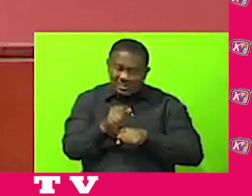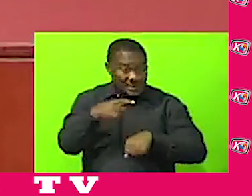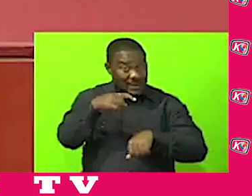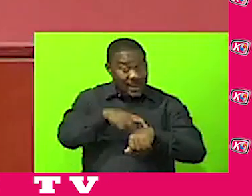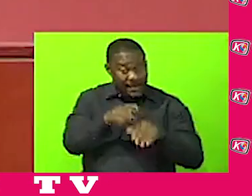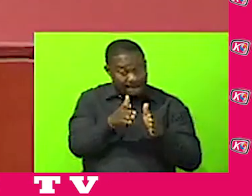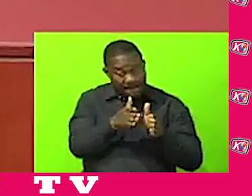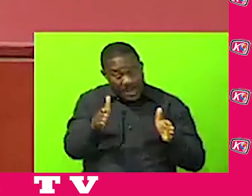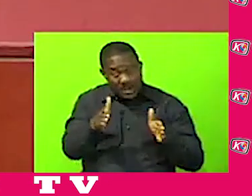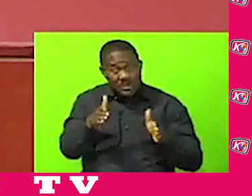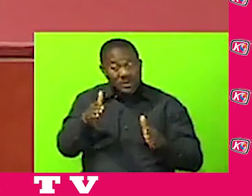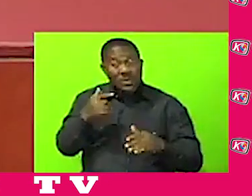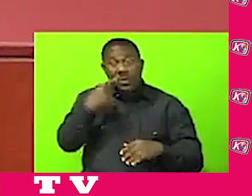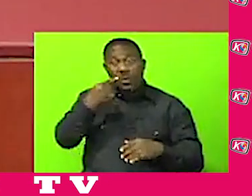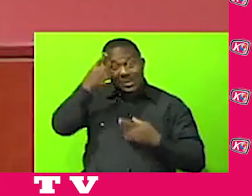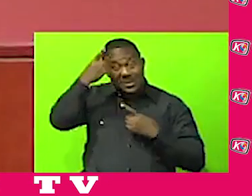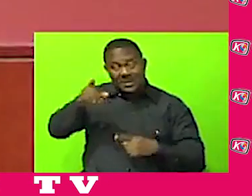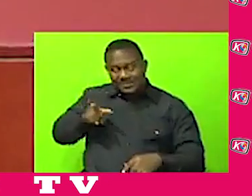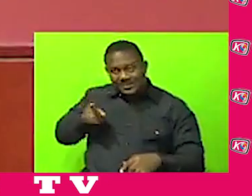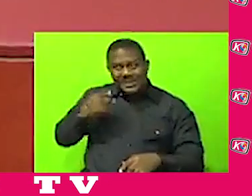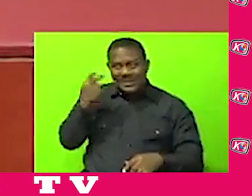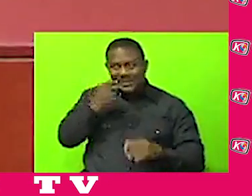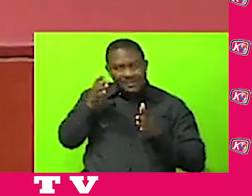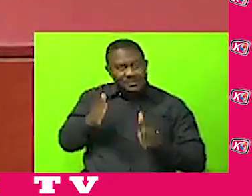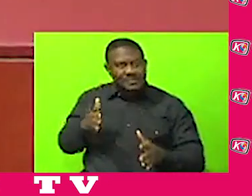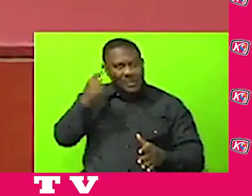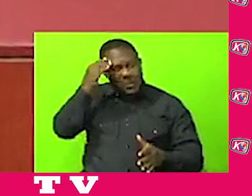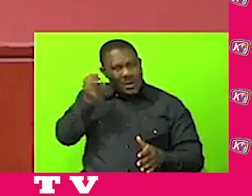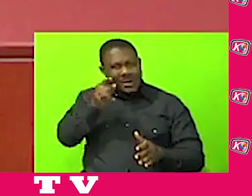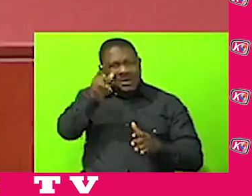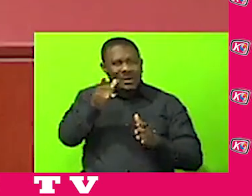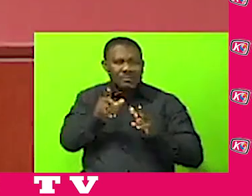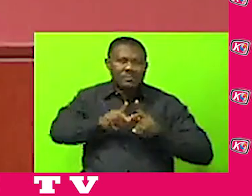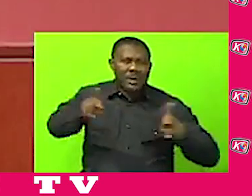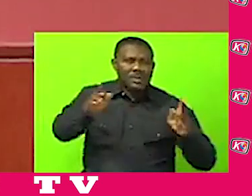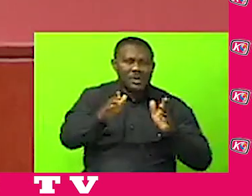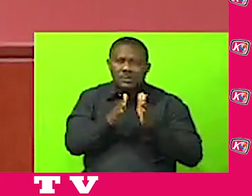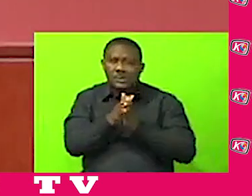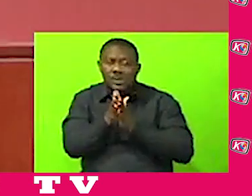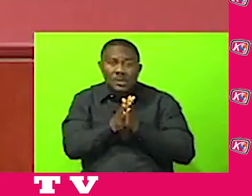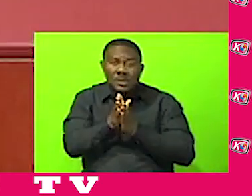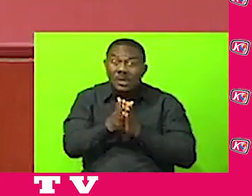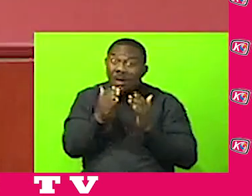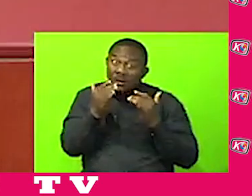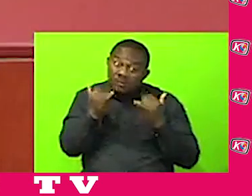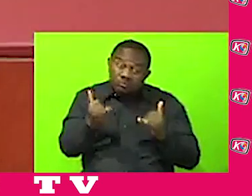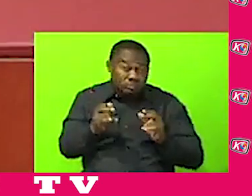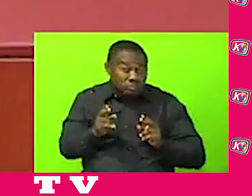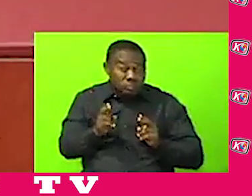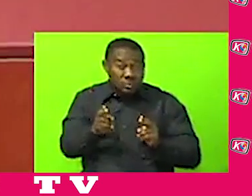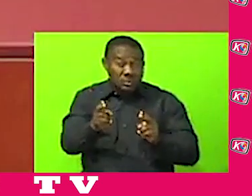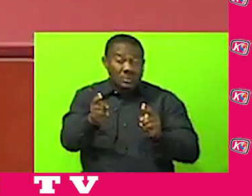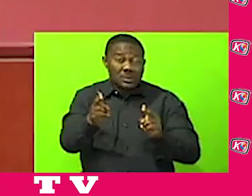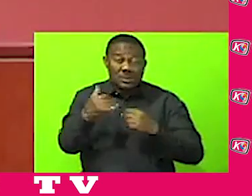determined by the Speaker, having regard to the public interest and the exigencies of the state of affairs in